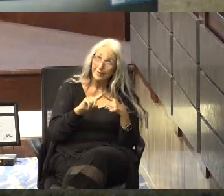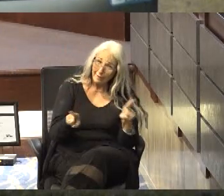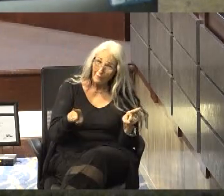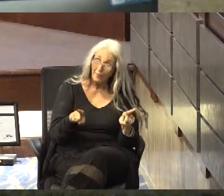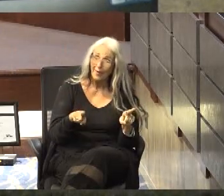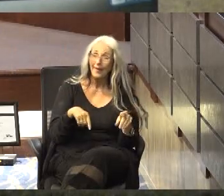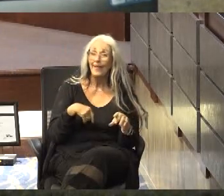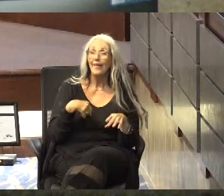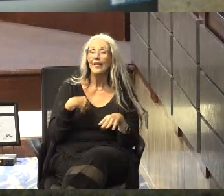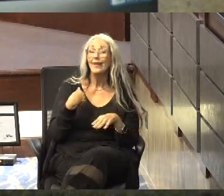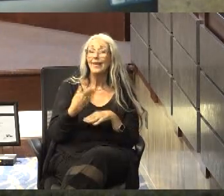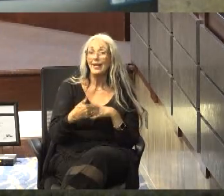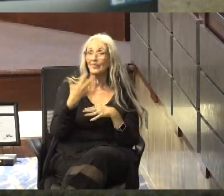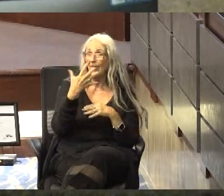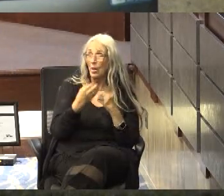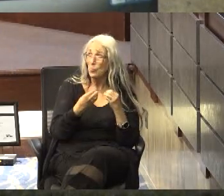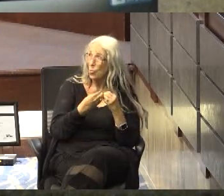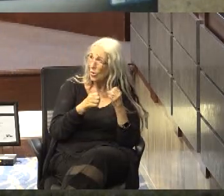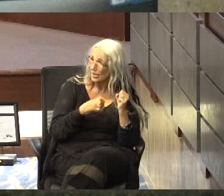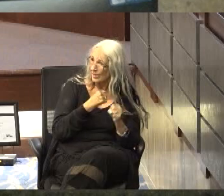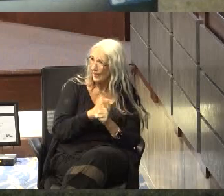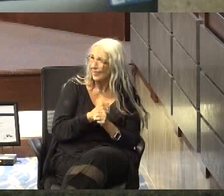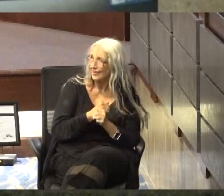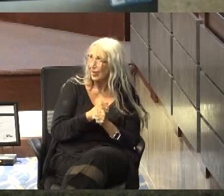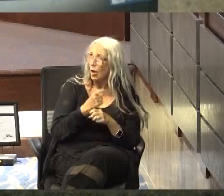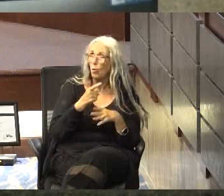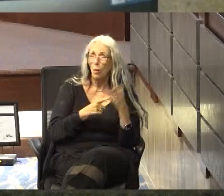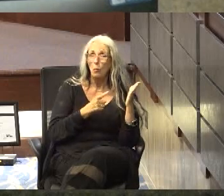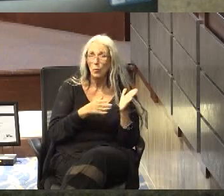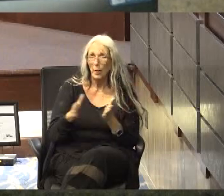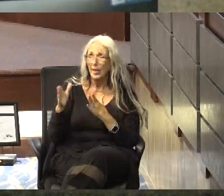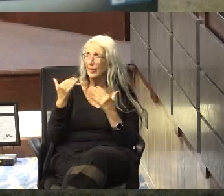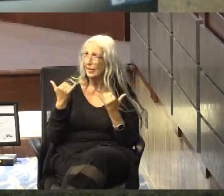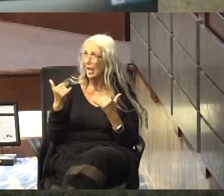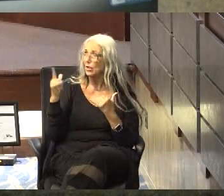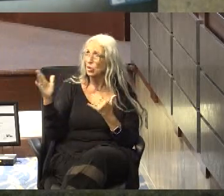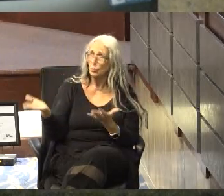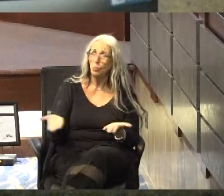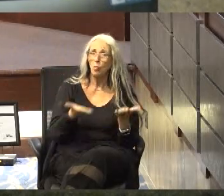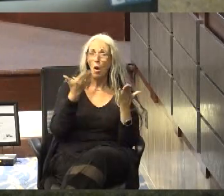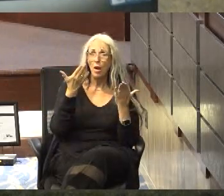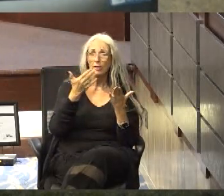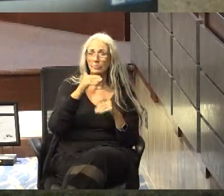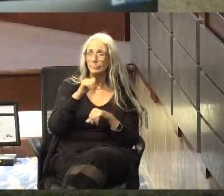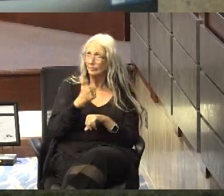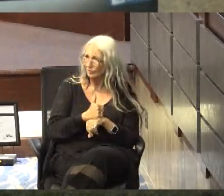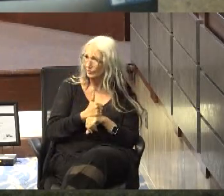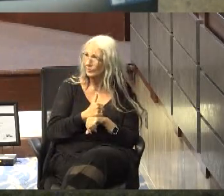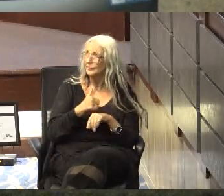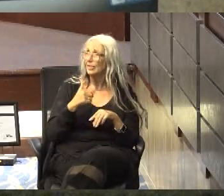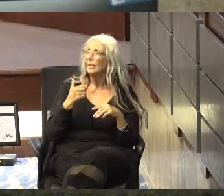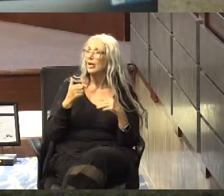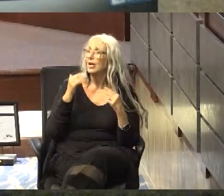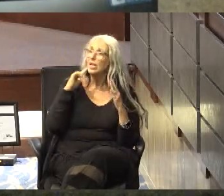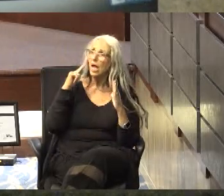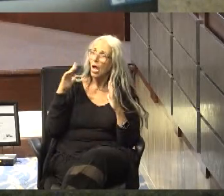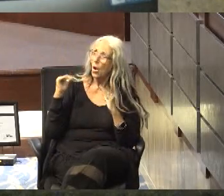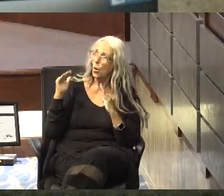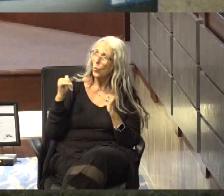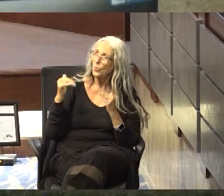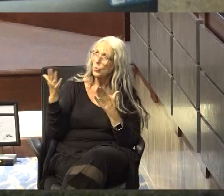next 5 more years with stuff that's in the pipeline right now that you've brought. And I hope that you can bring